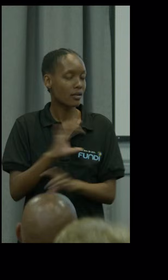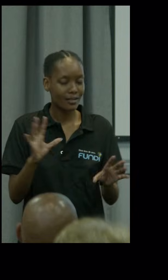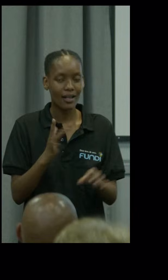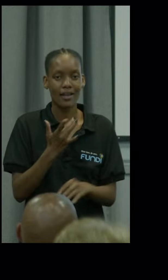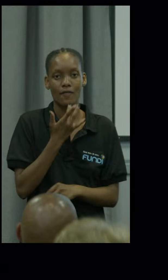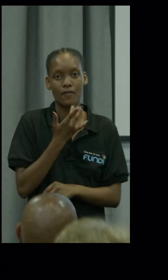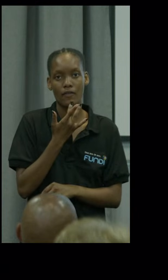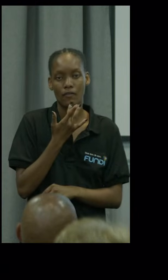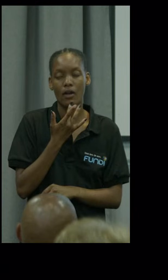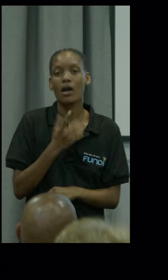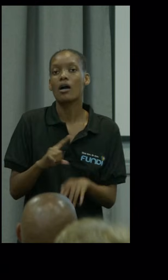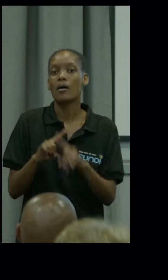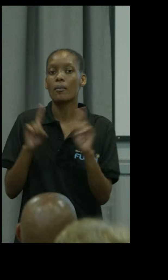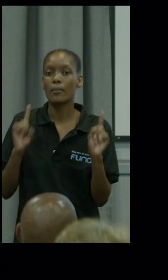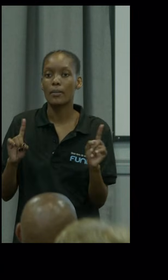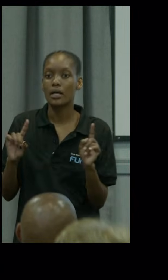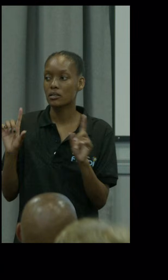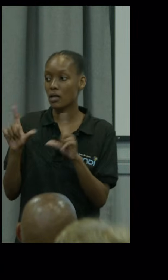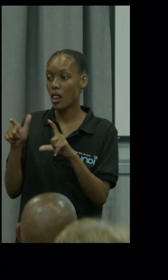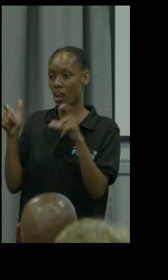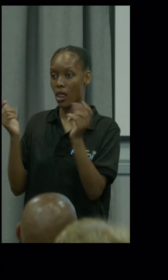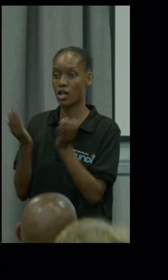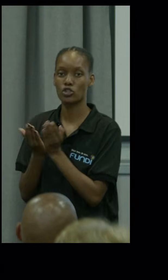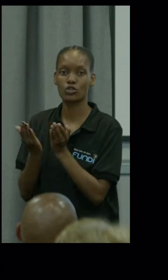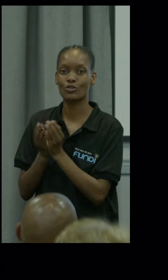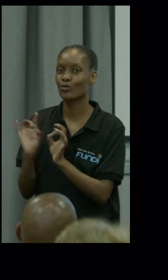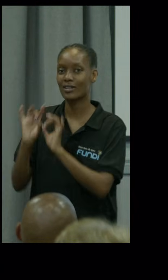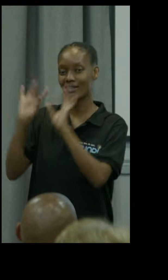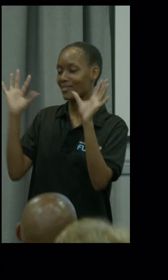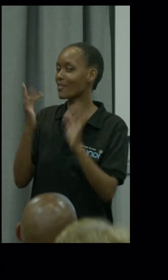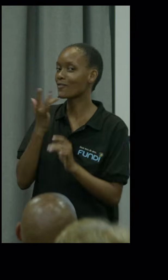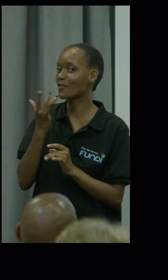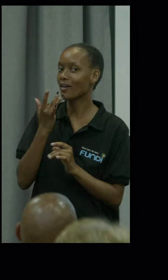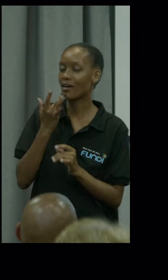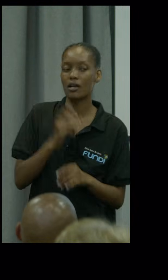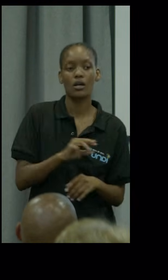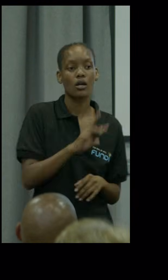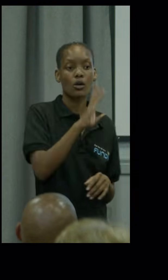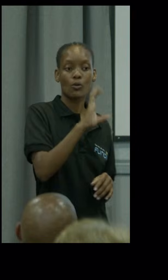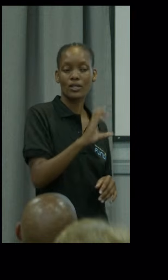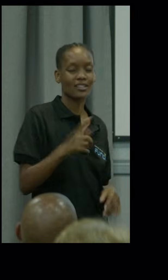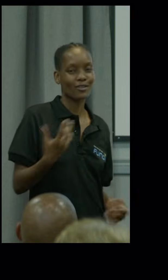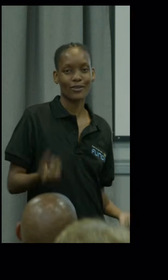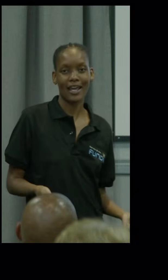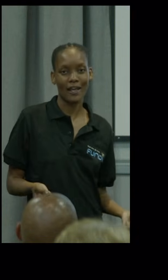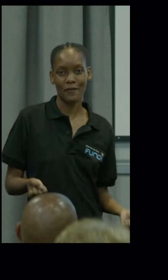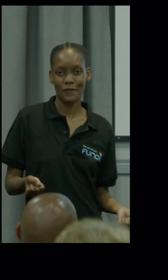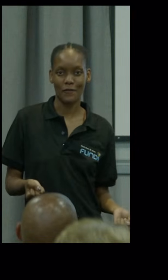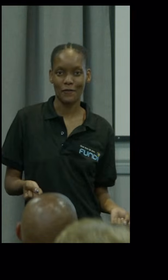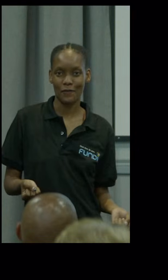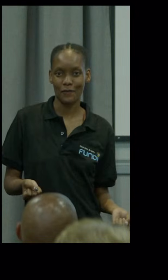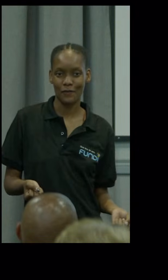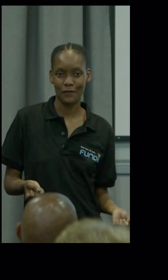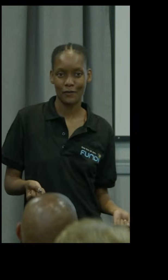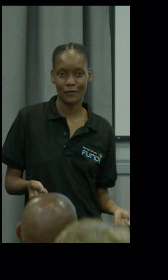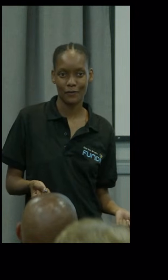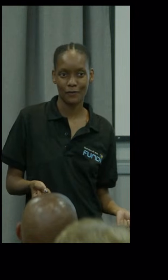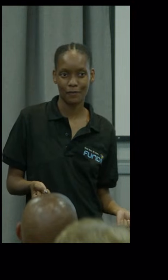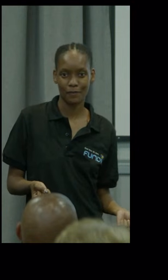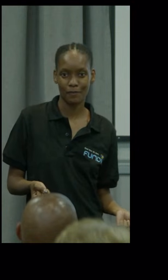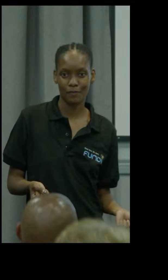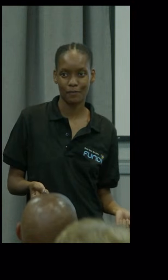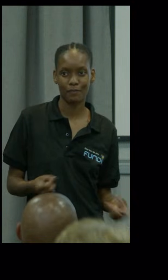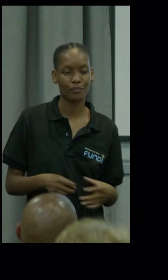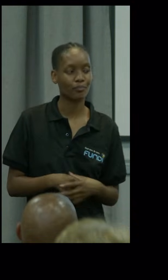for larger schools, it's not clearly favored. Western Cape doesn't have that clear favoring of quintile 5 schools.